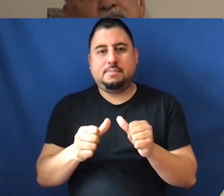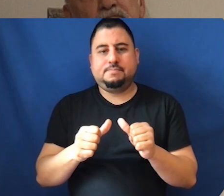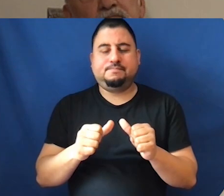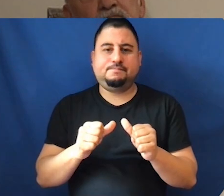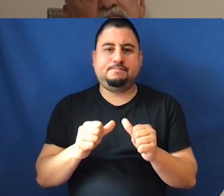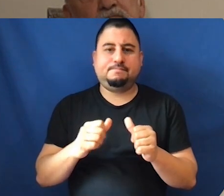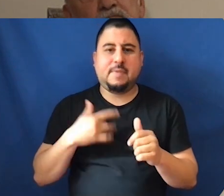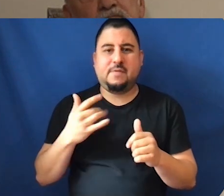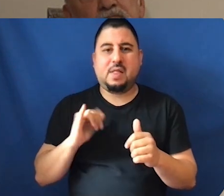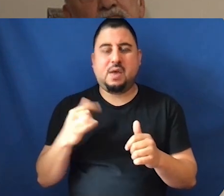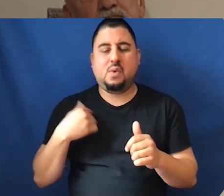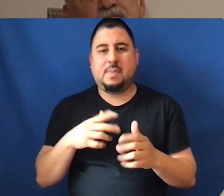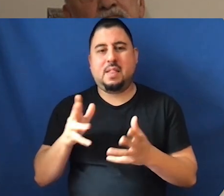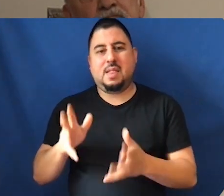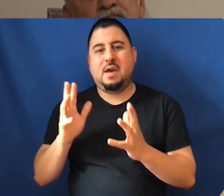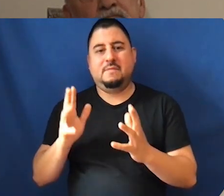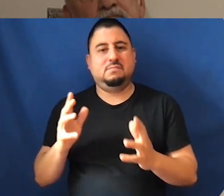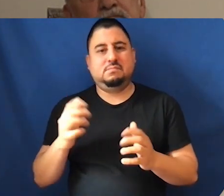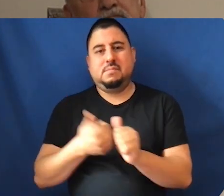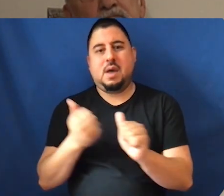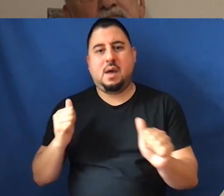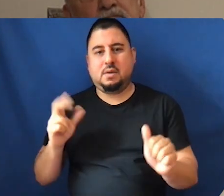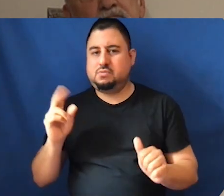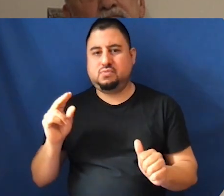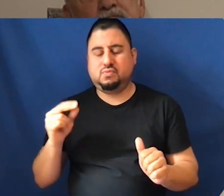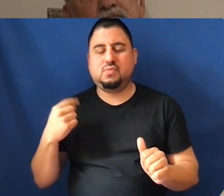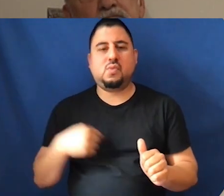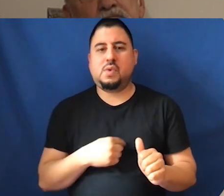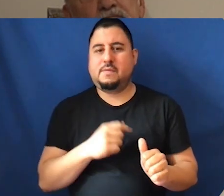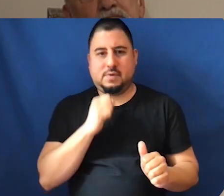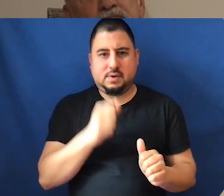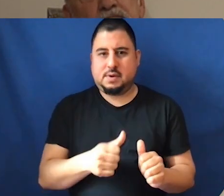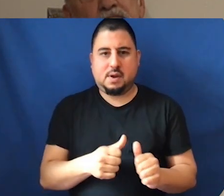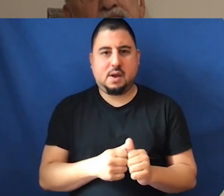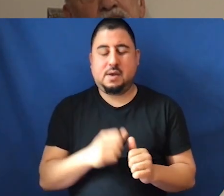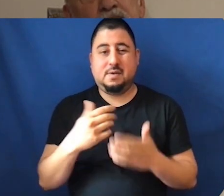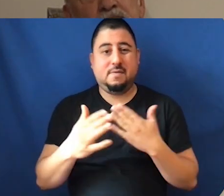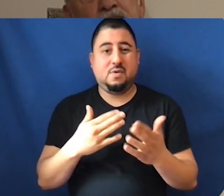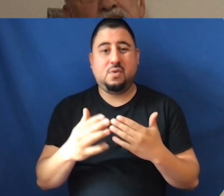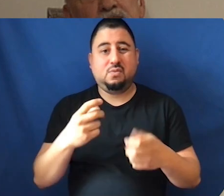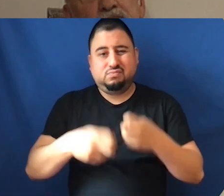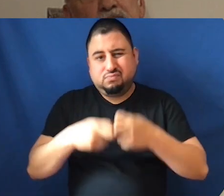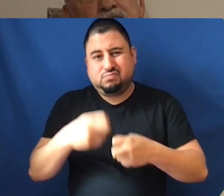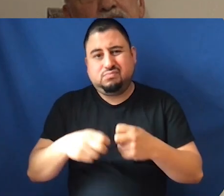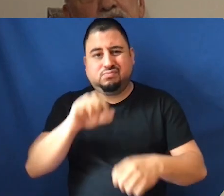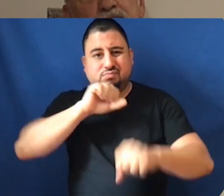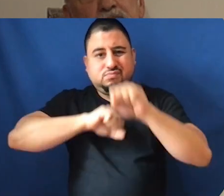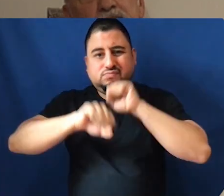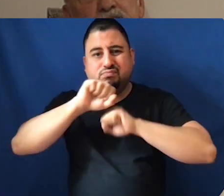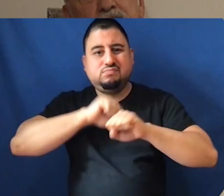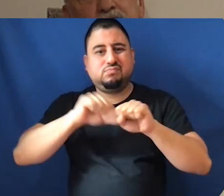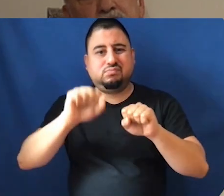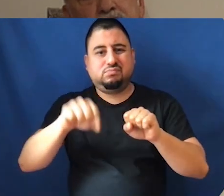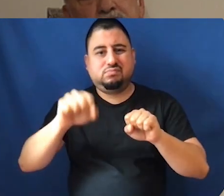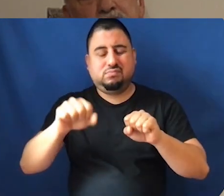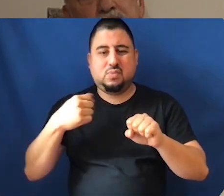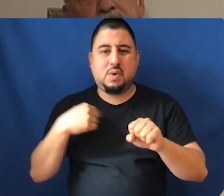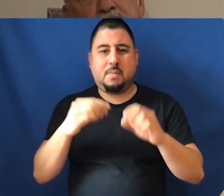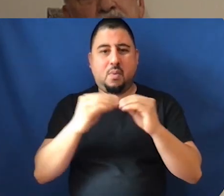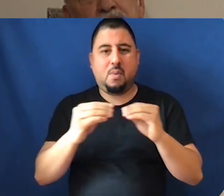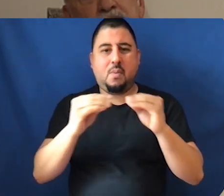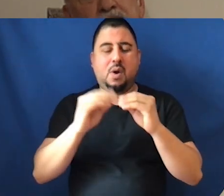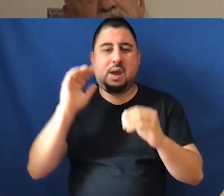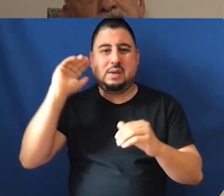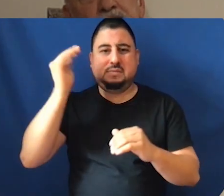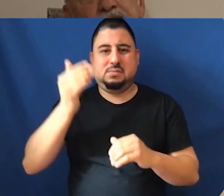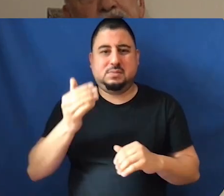kind of feel like we've been left to be orphans, because we've not been, you know, even though there are difficult times, even though, you know, more and more it seems